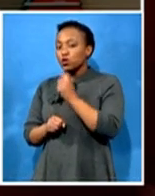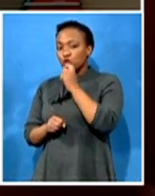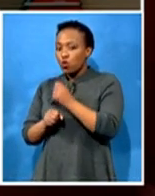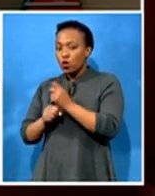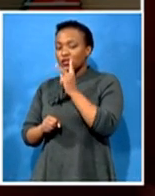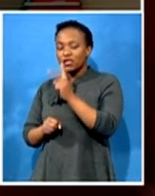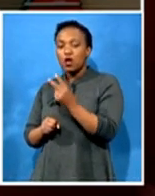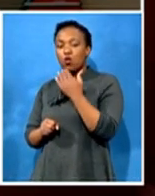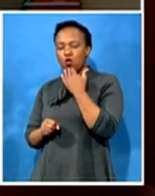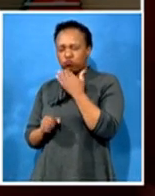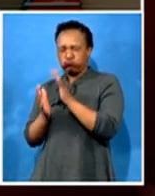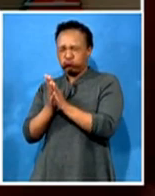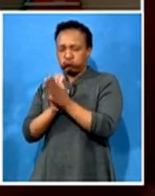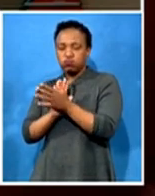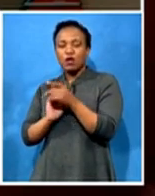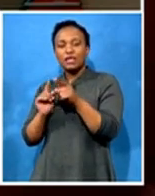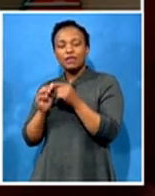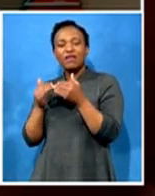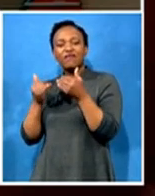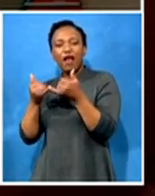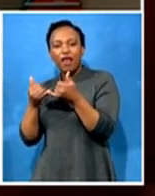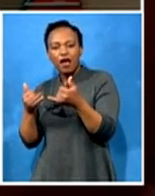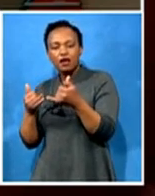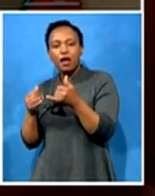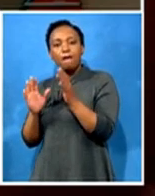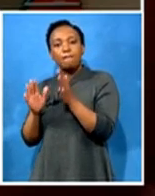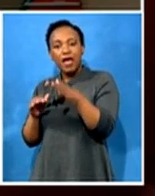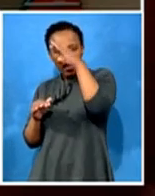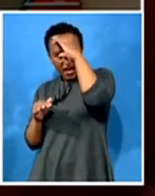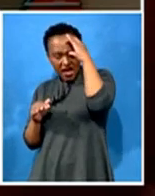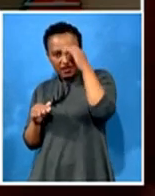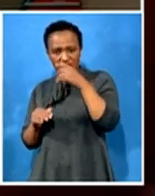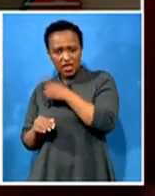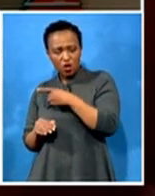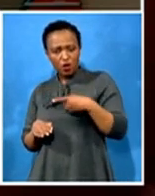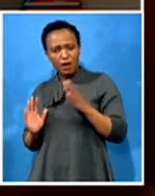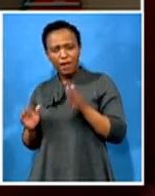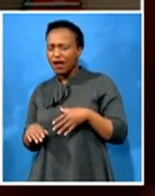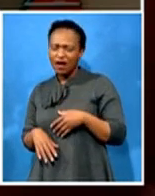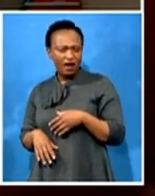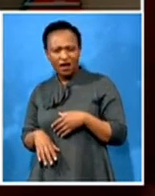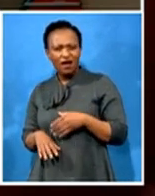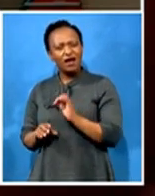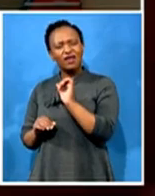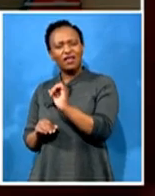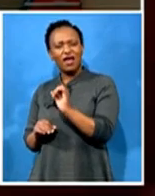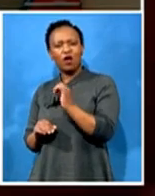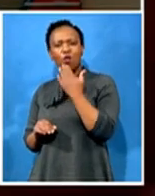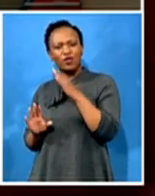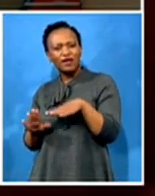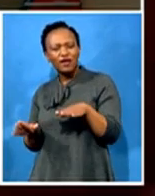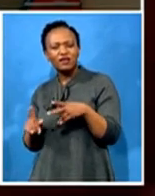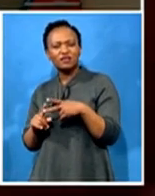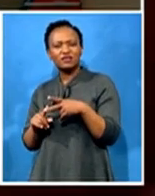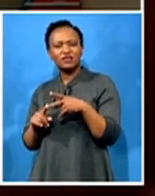kids, their spouses, their parents as well. They take this home with them. So that needs to be recognized as well.